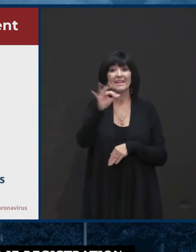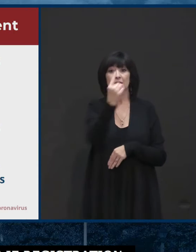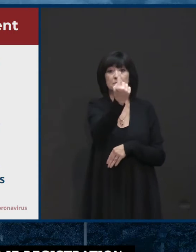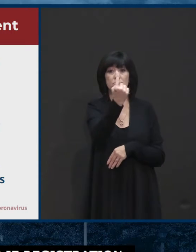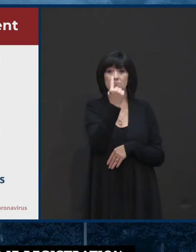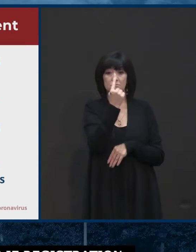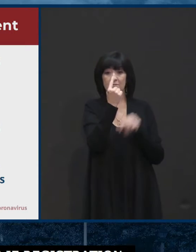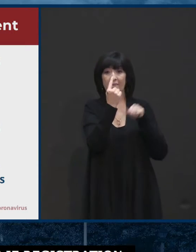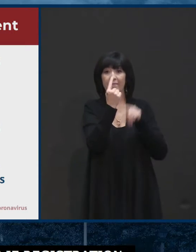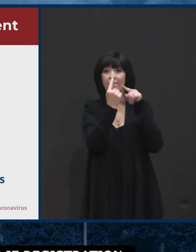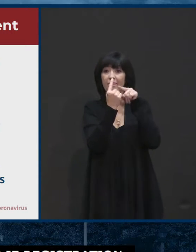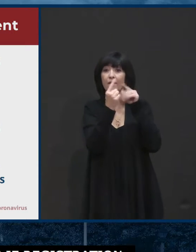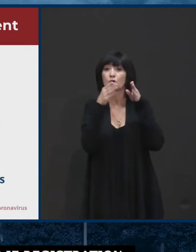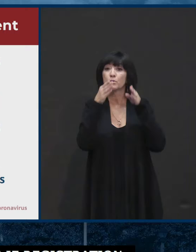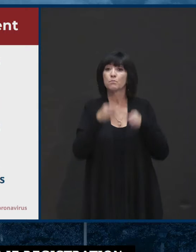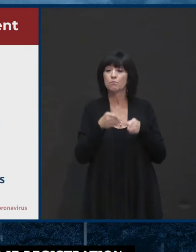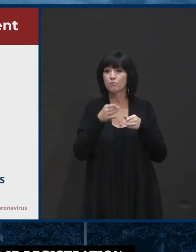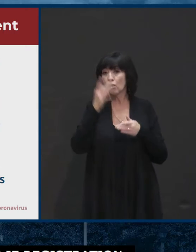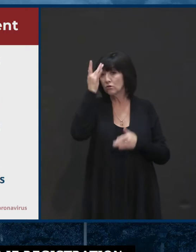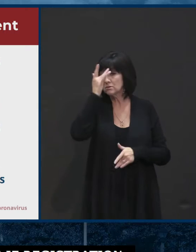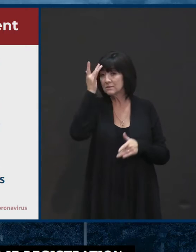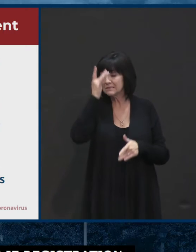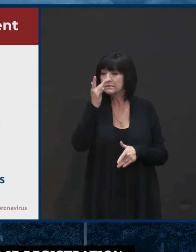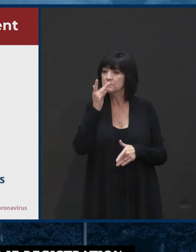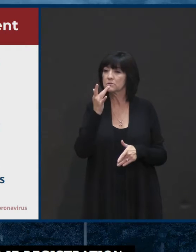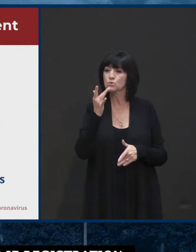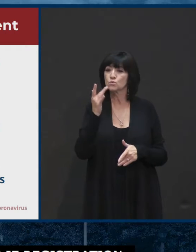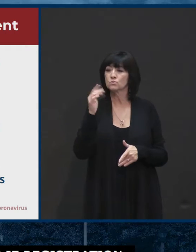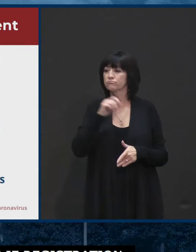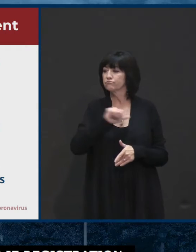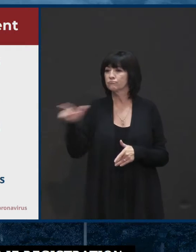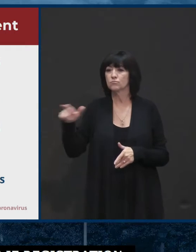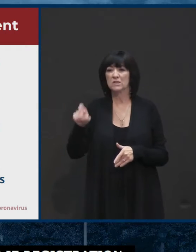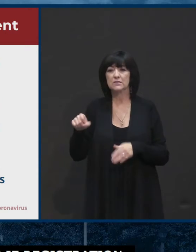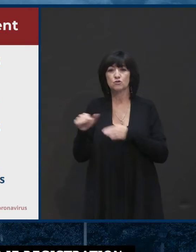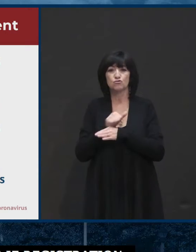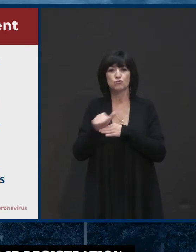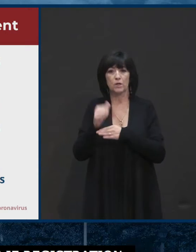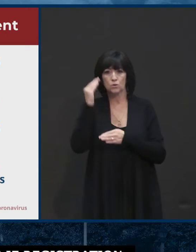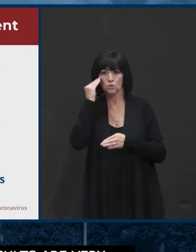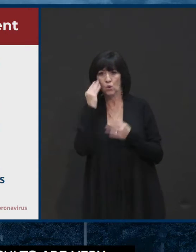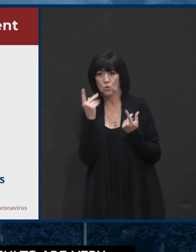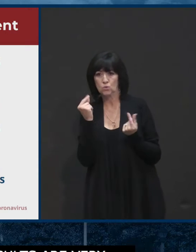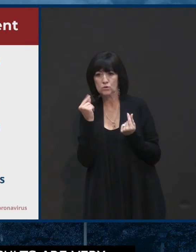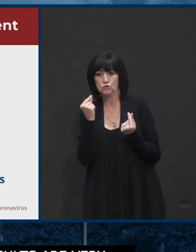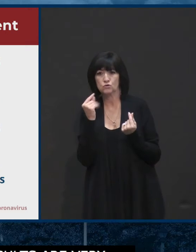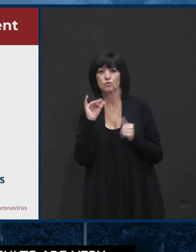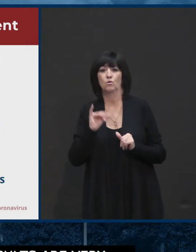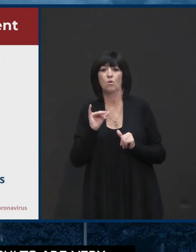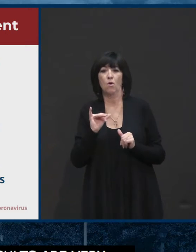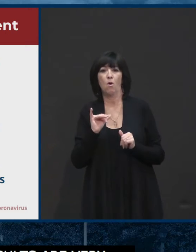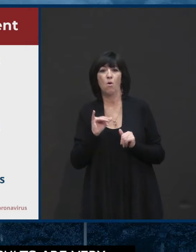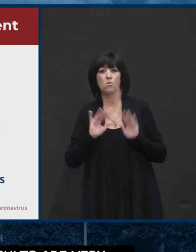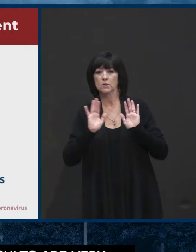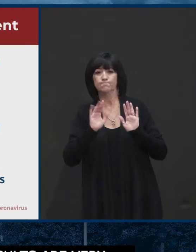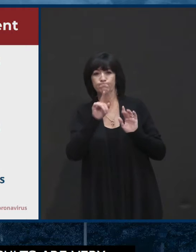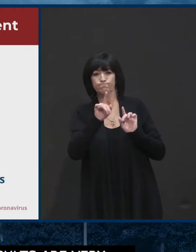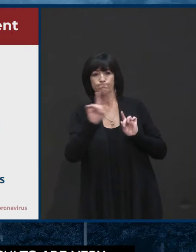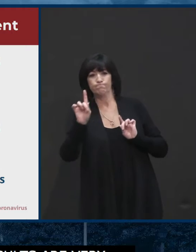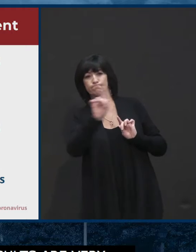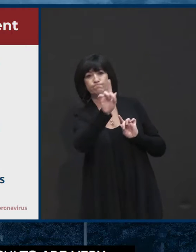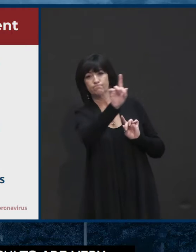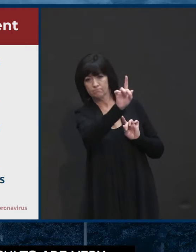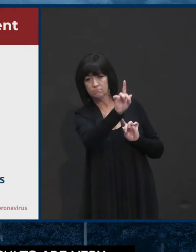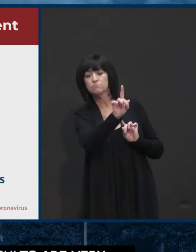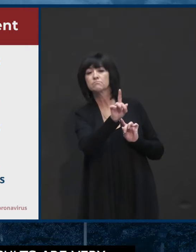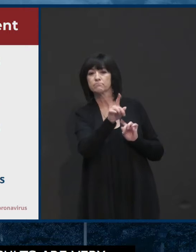results are very promising for Delaware polls being a safe place to go, but also, again, good